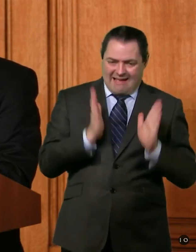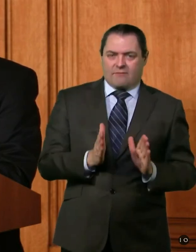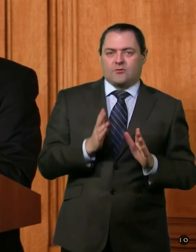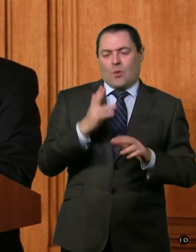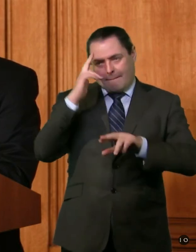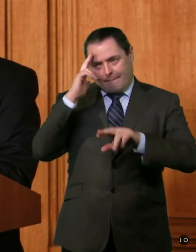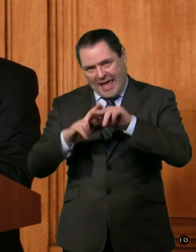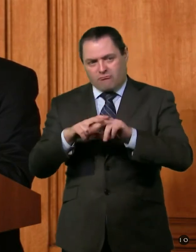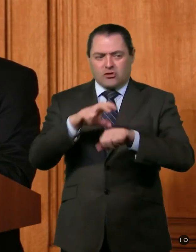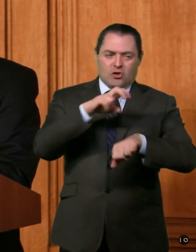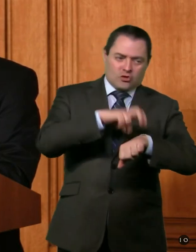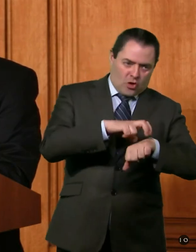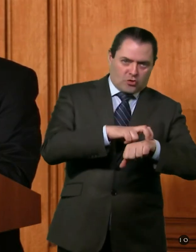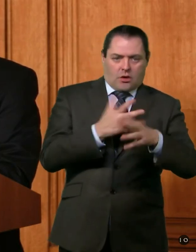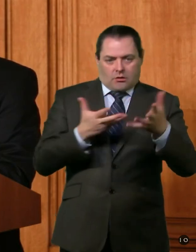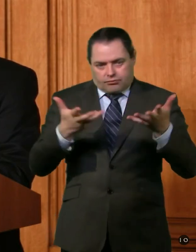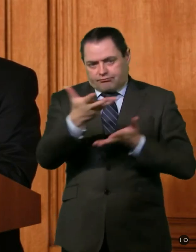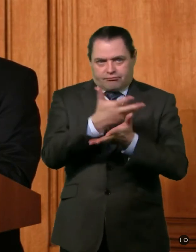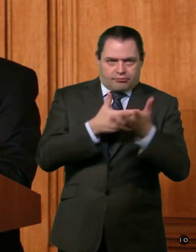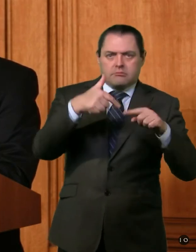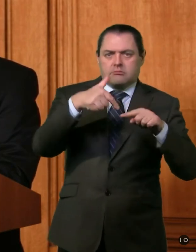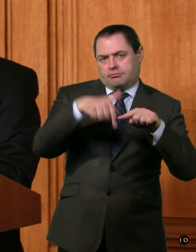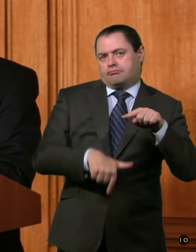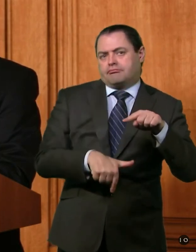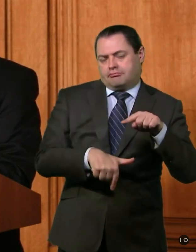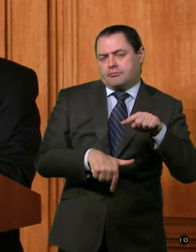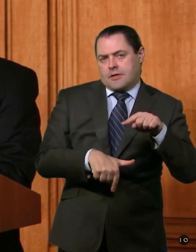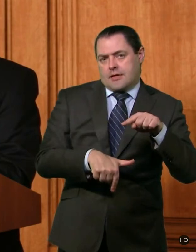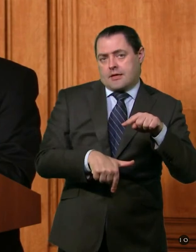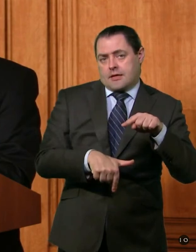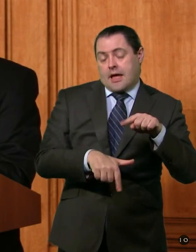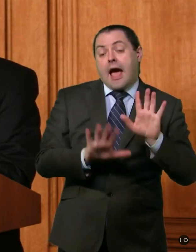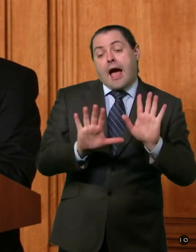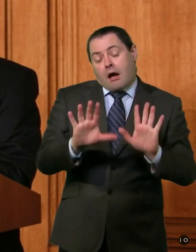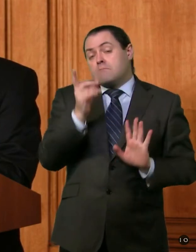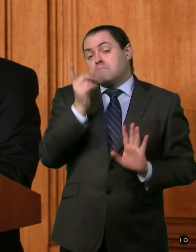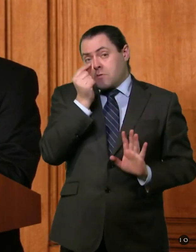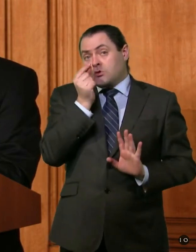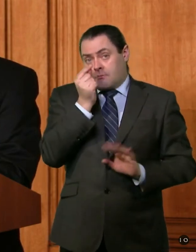possible in exceptional circumstances to go down that route.